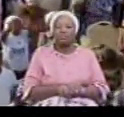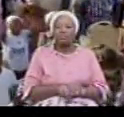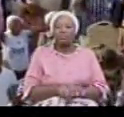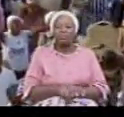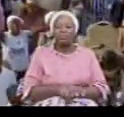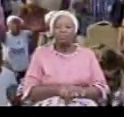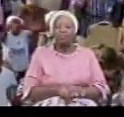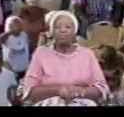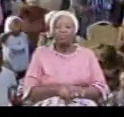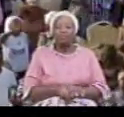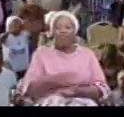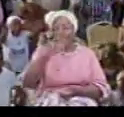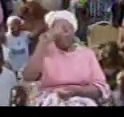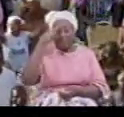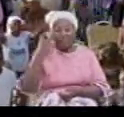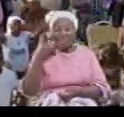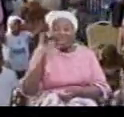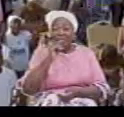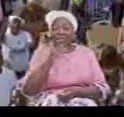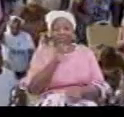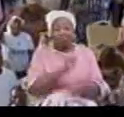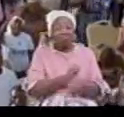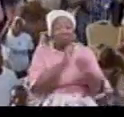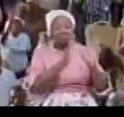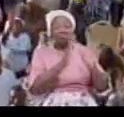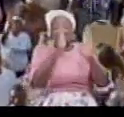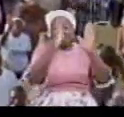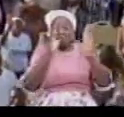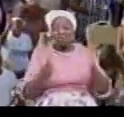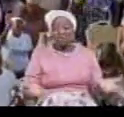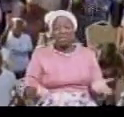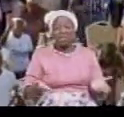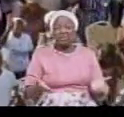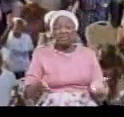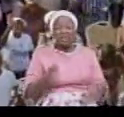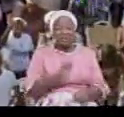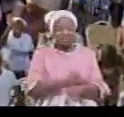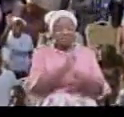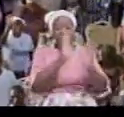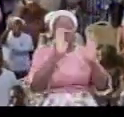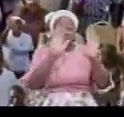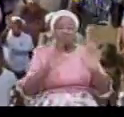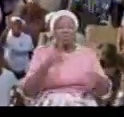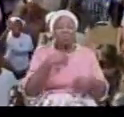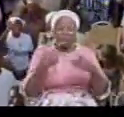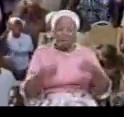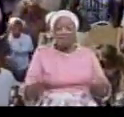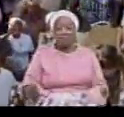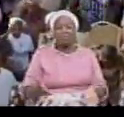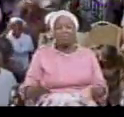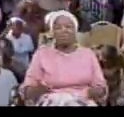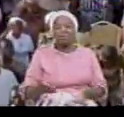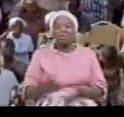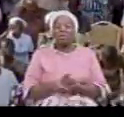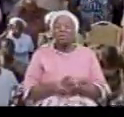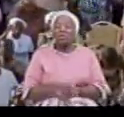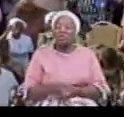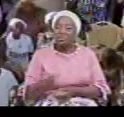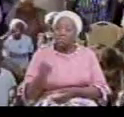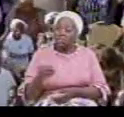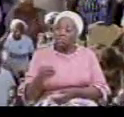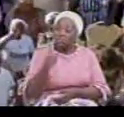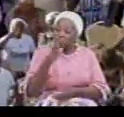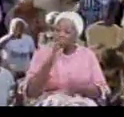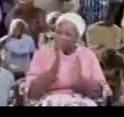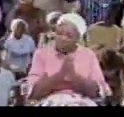said there will be supernatural healings. We said there will be supernatural deliverances. We said there will be manifestation of God's power to